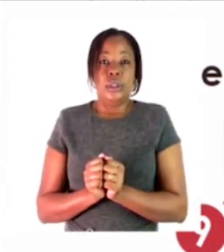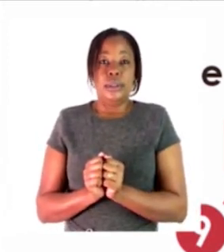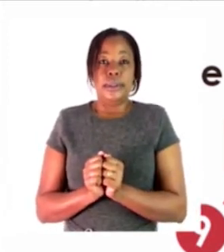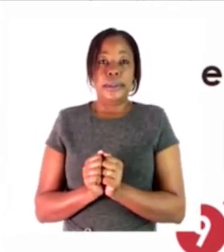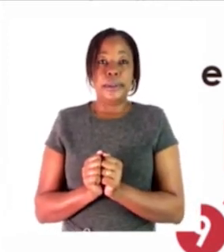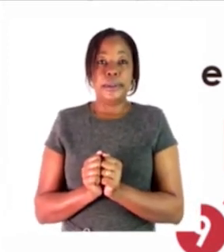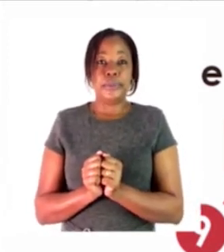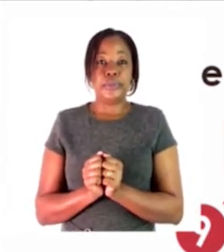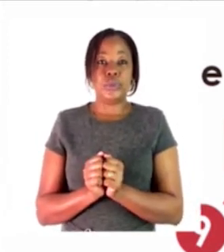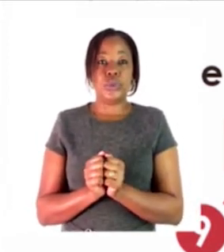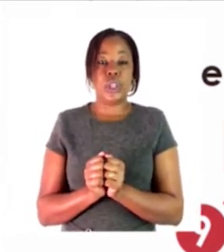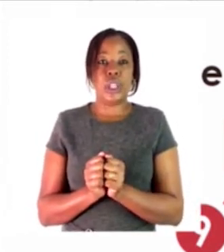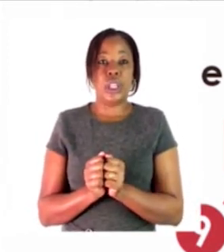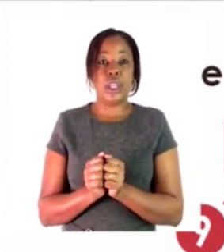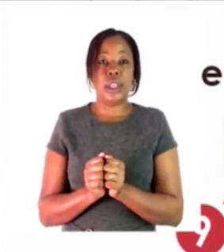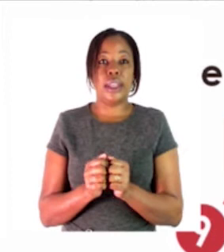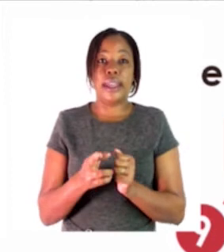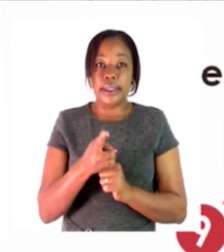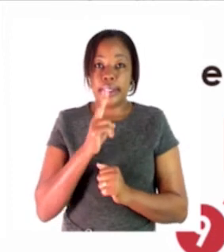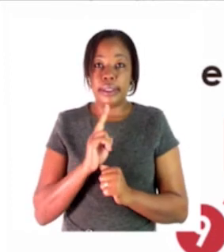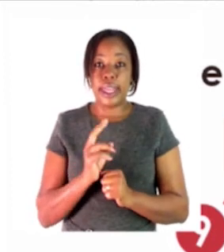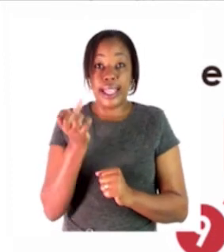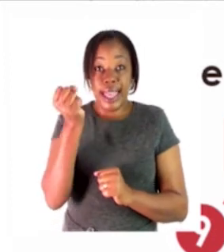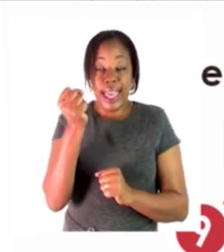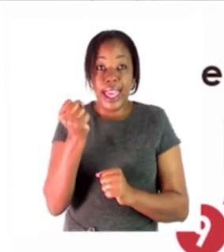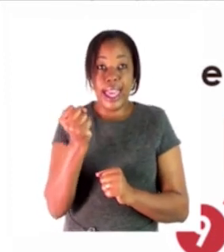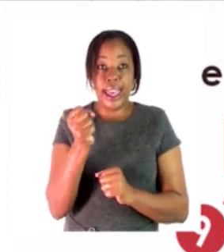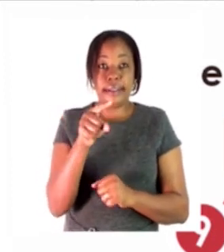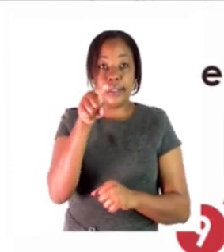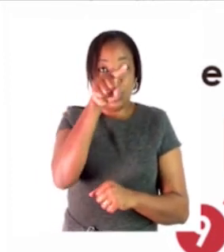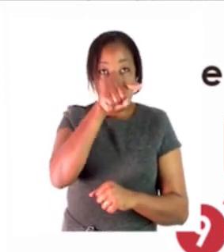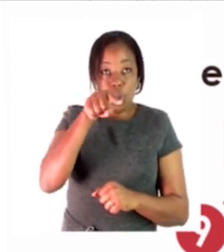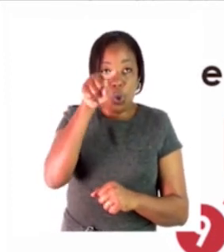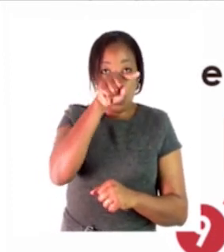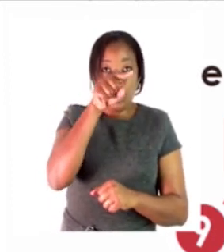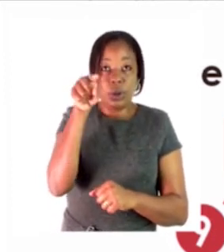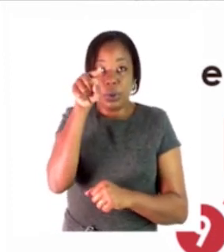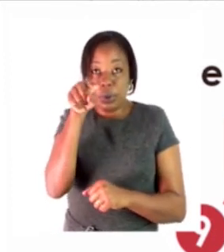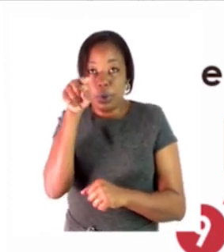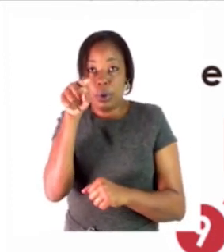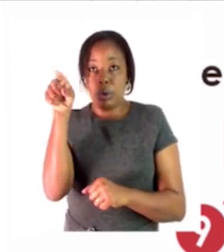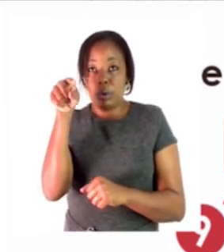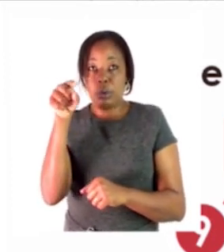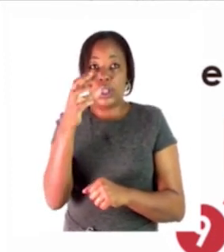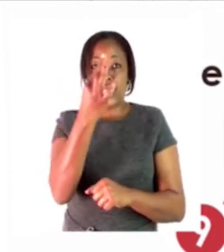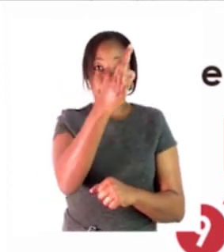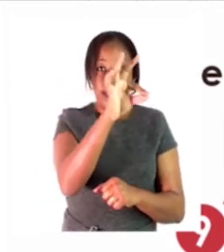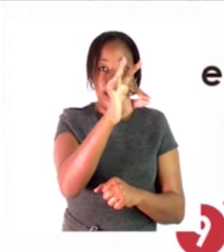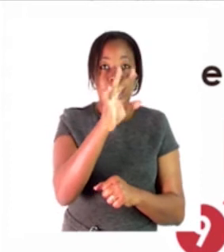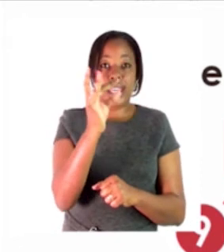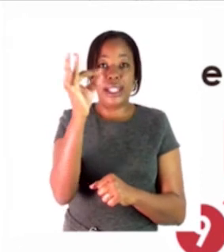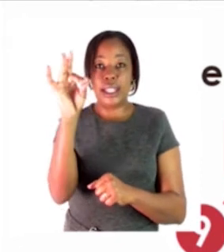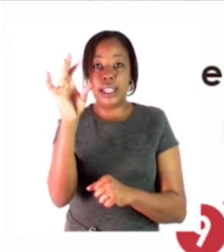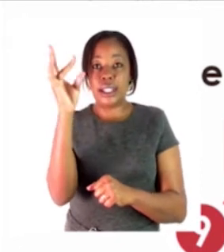the middle. Okay. Okay, the first one, the answer should be 9.